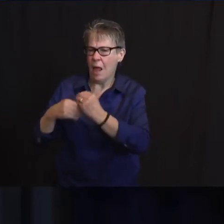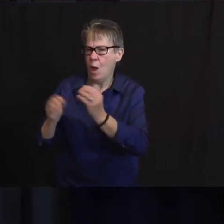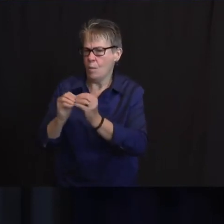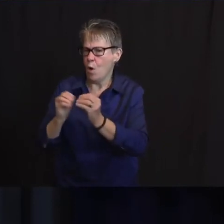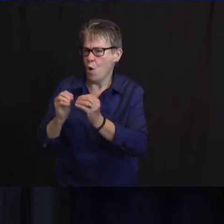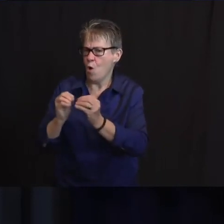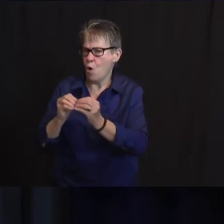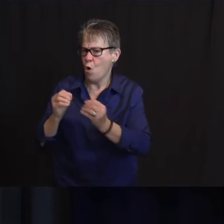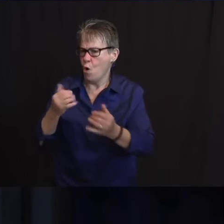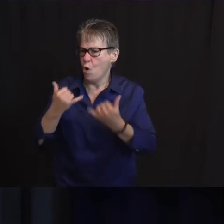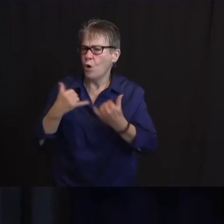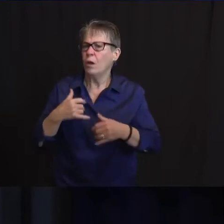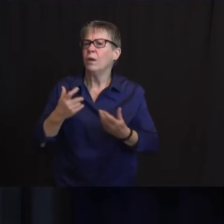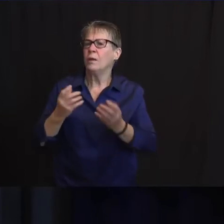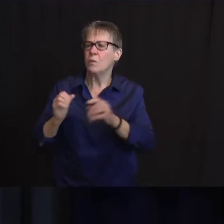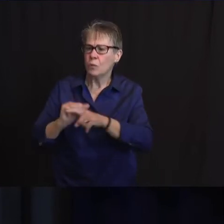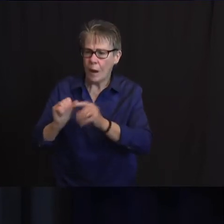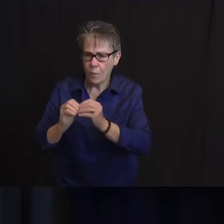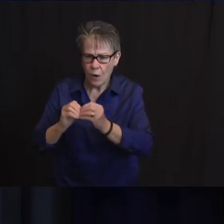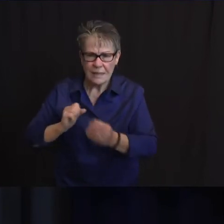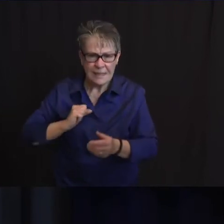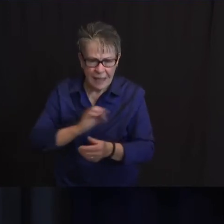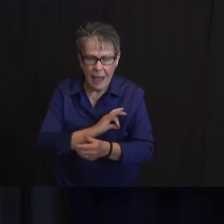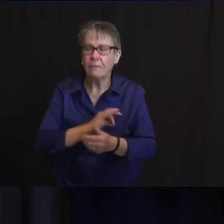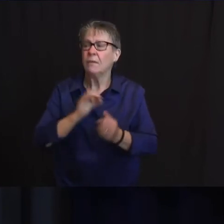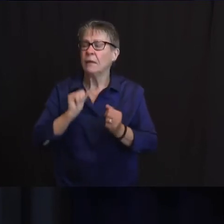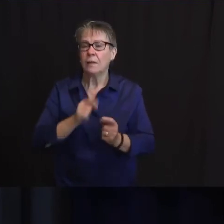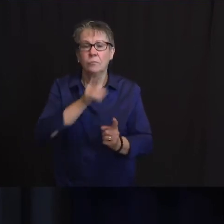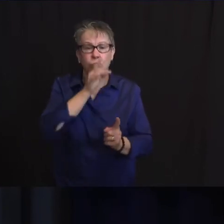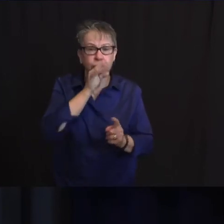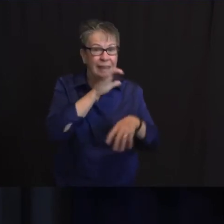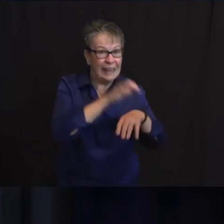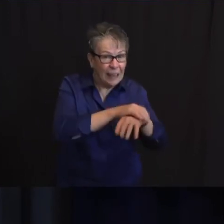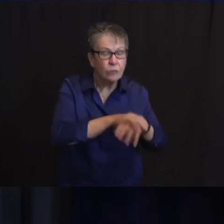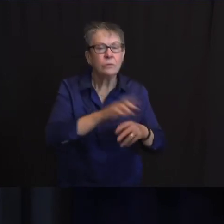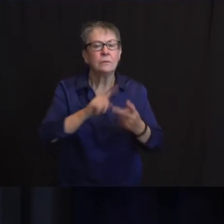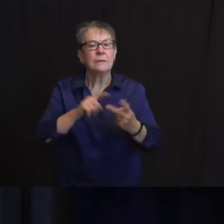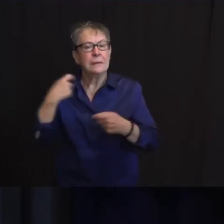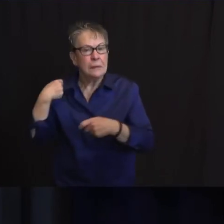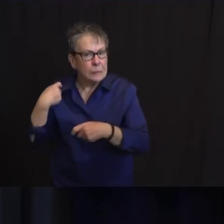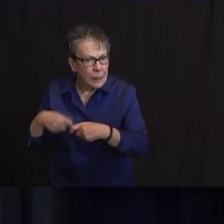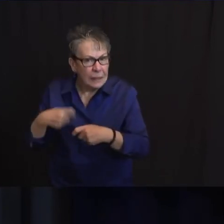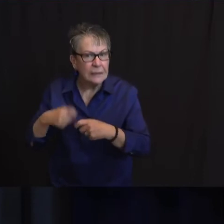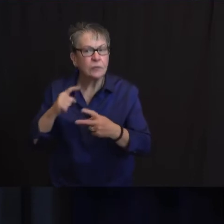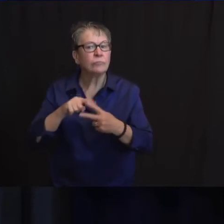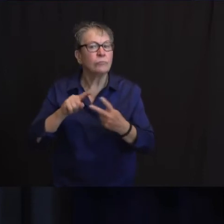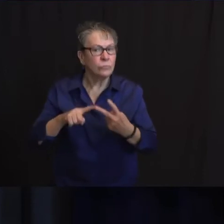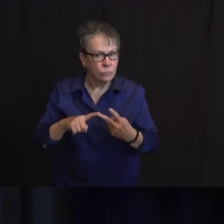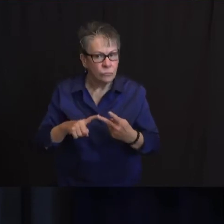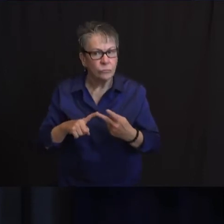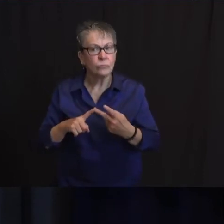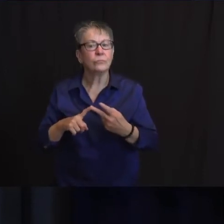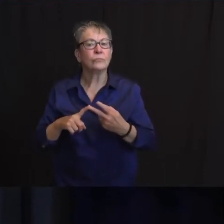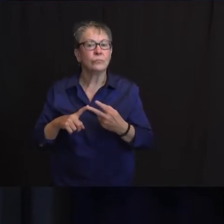mix of English and Spanish-speaking agents and is actually able to communicate with callers in more